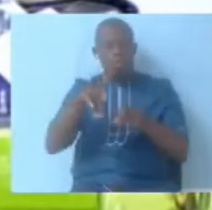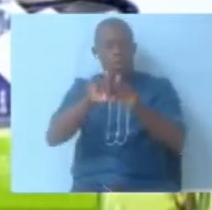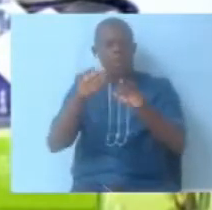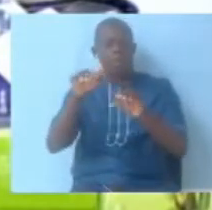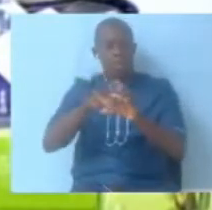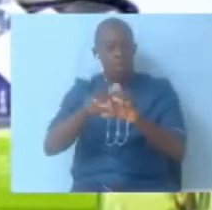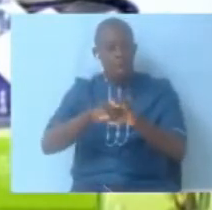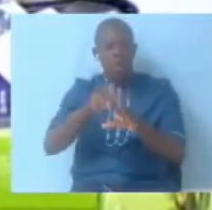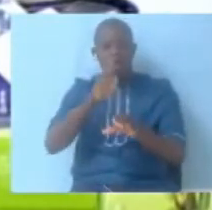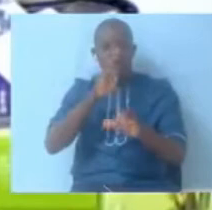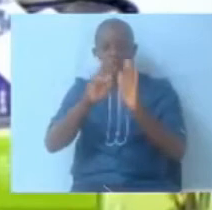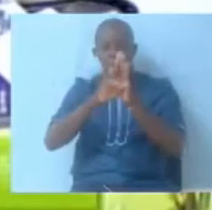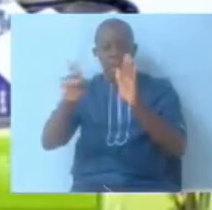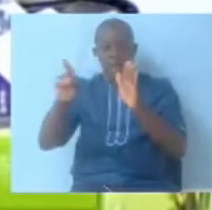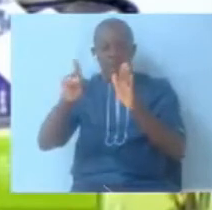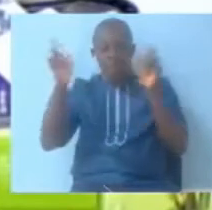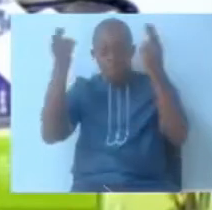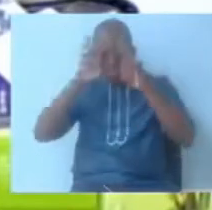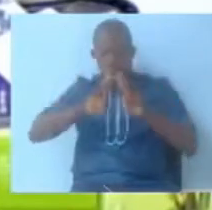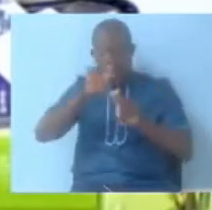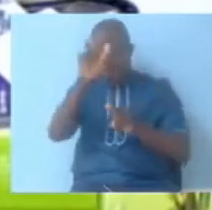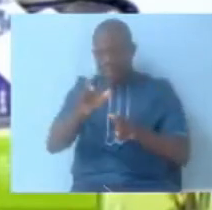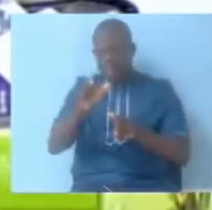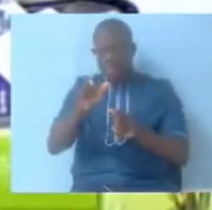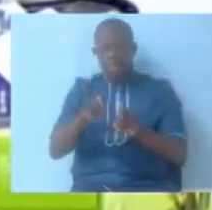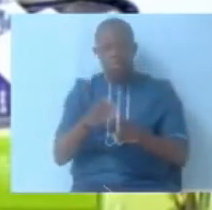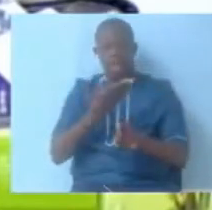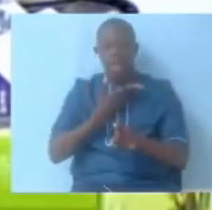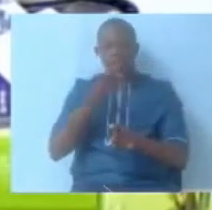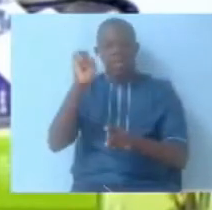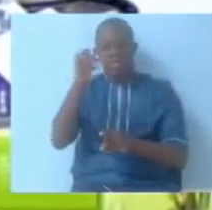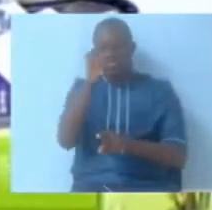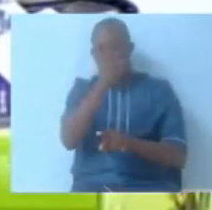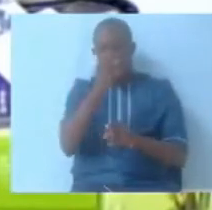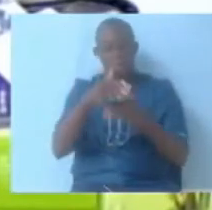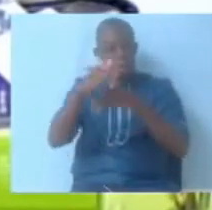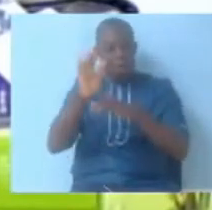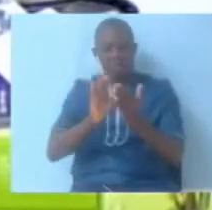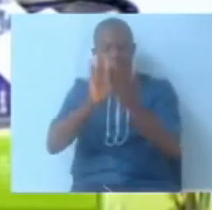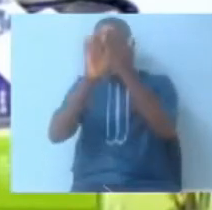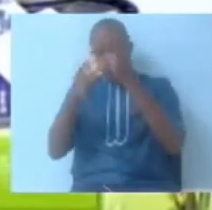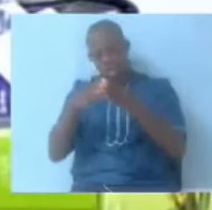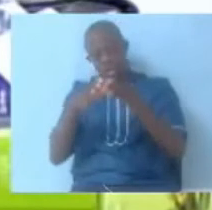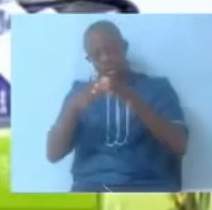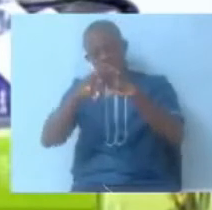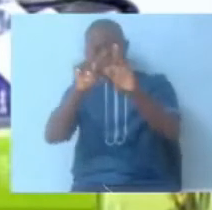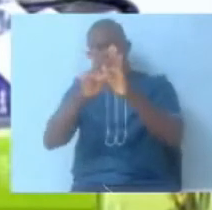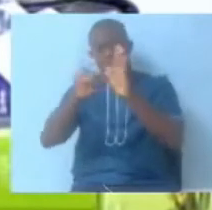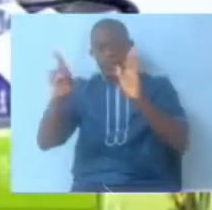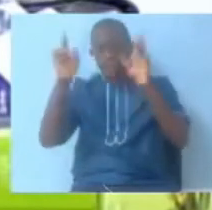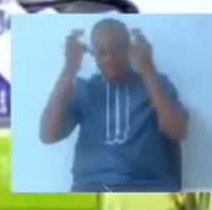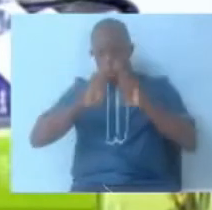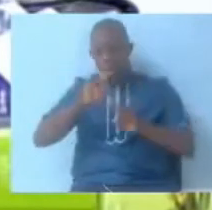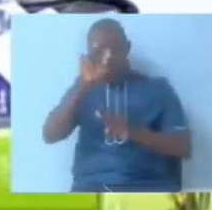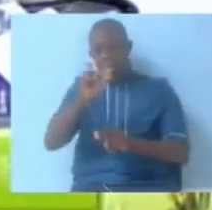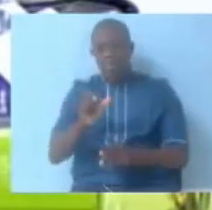bar. Mbenyi mfana la fala jeko Mrs. Scott watembo mwole mea alonko bitu nyinkuolu